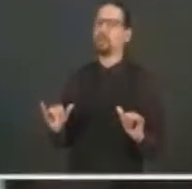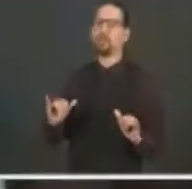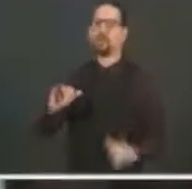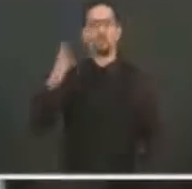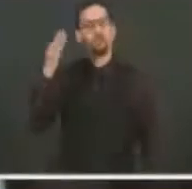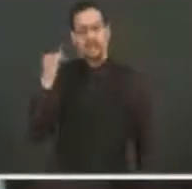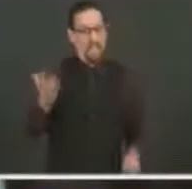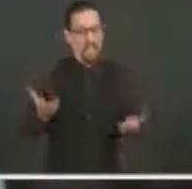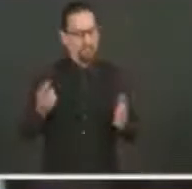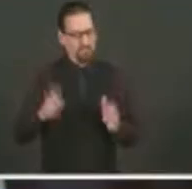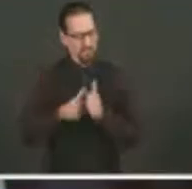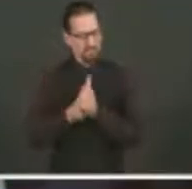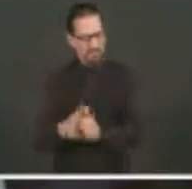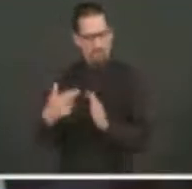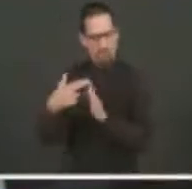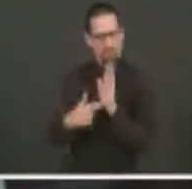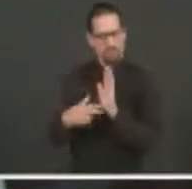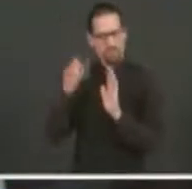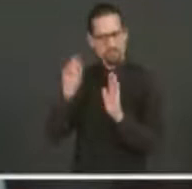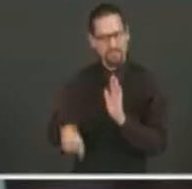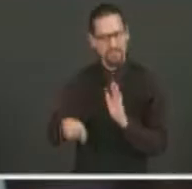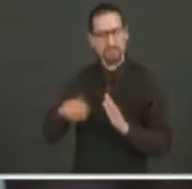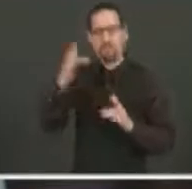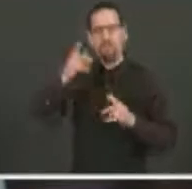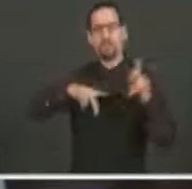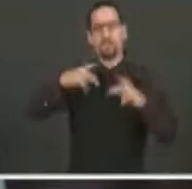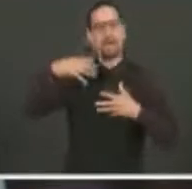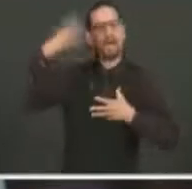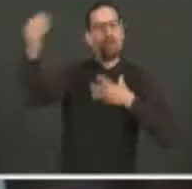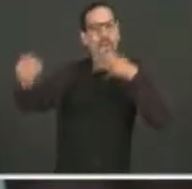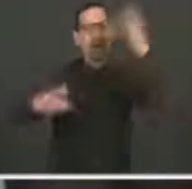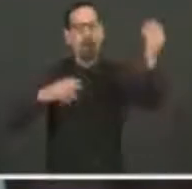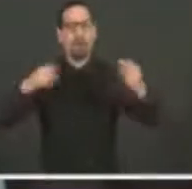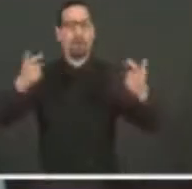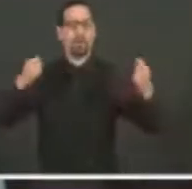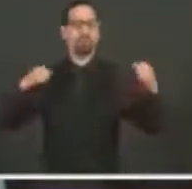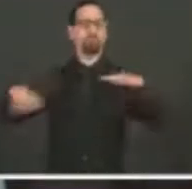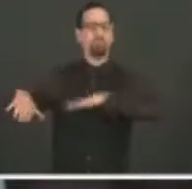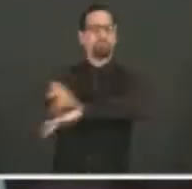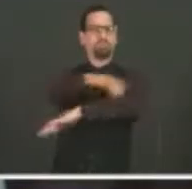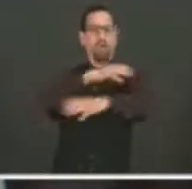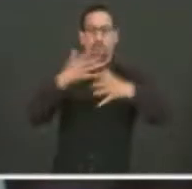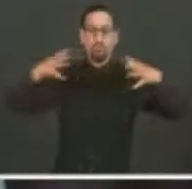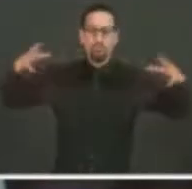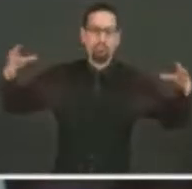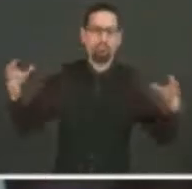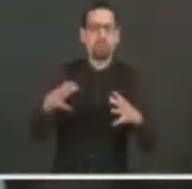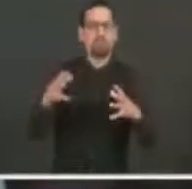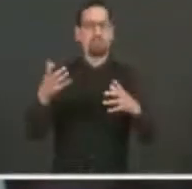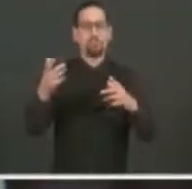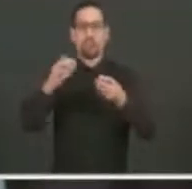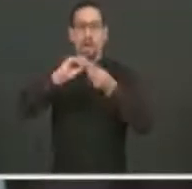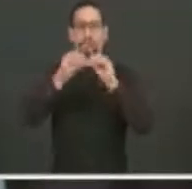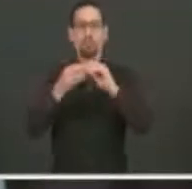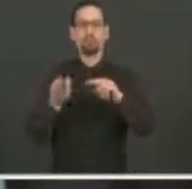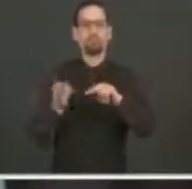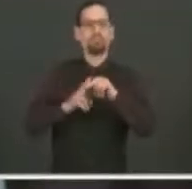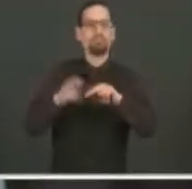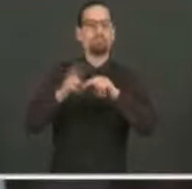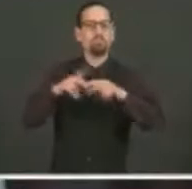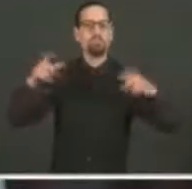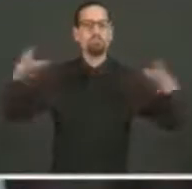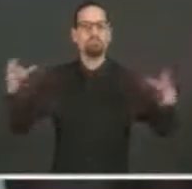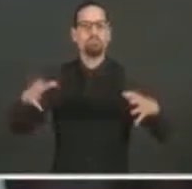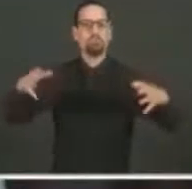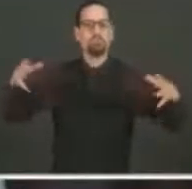because we're all going to be getting out more, social gatherings are going to get bigger, and if we don't try even harder